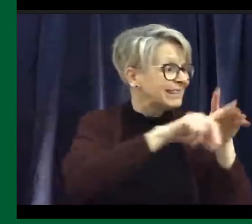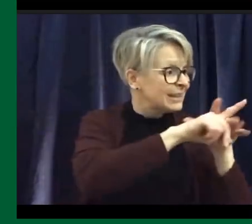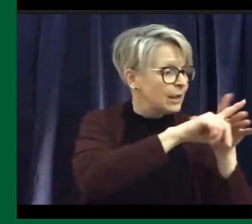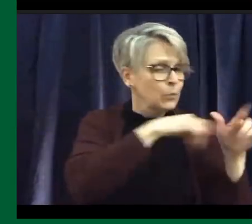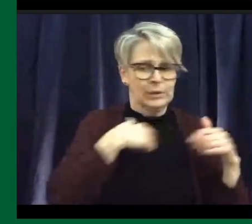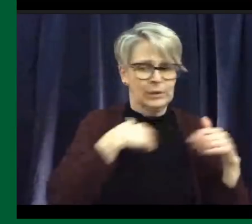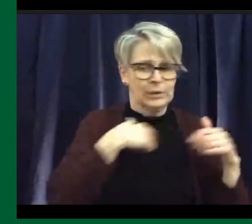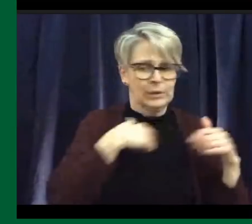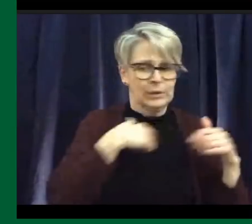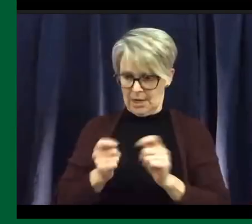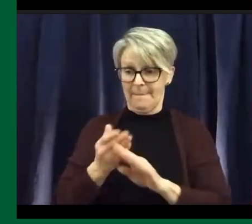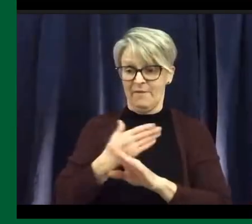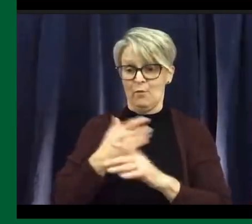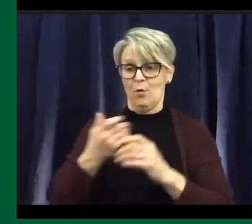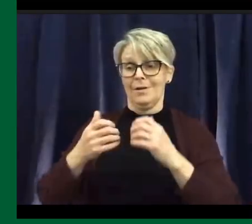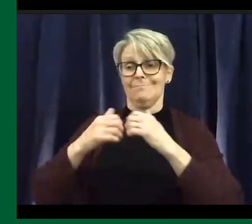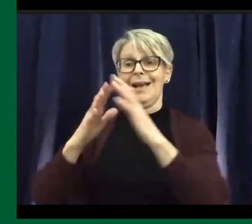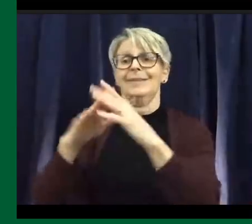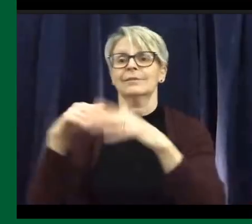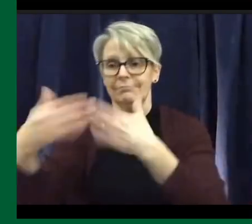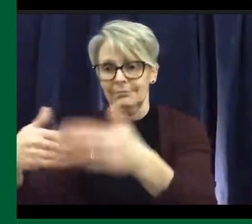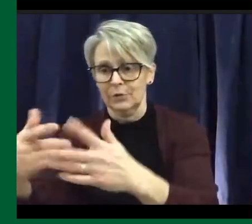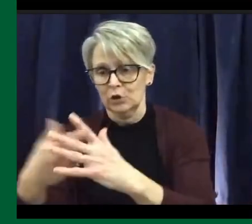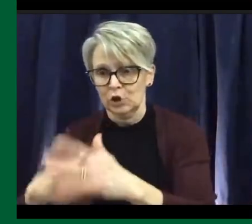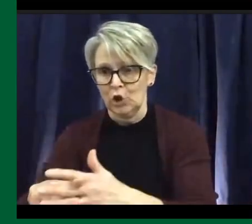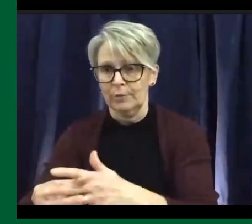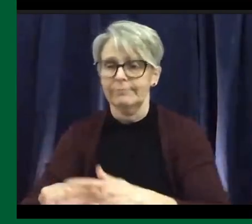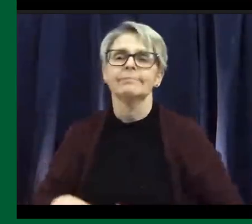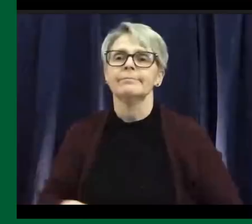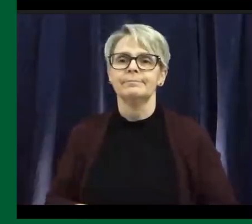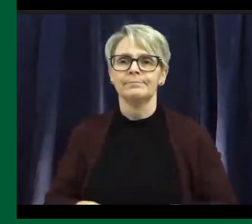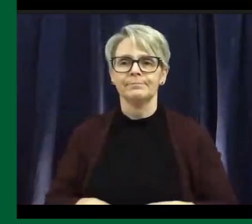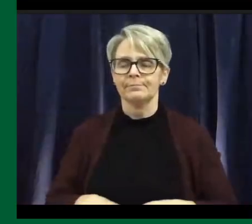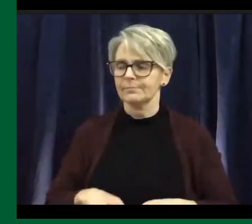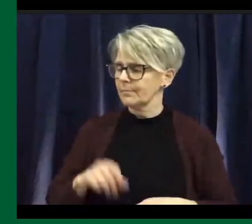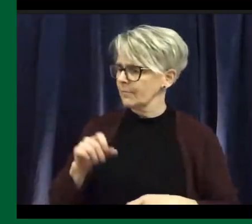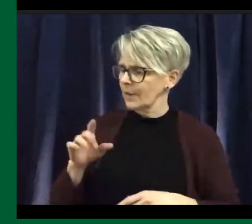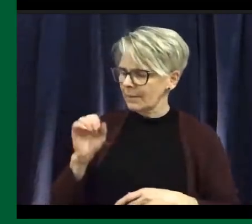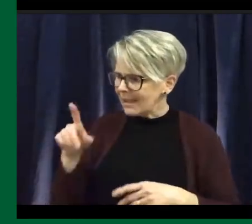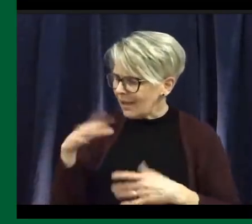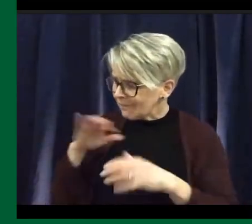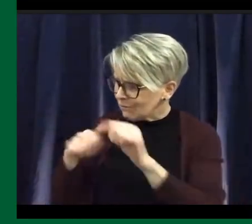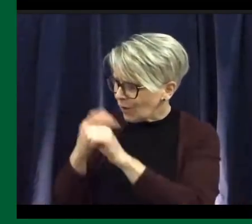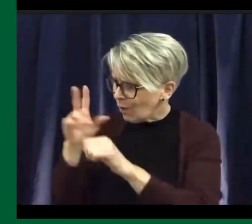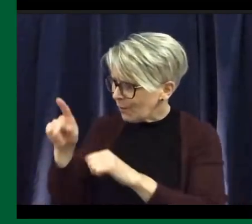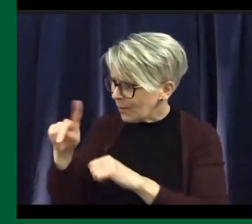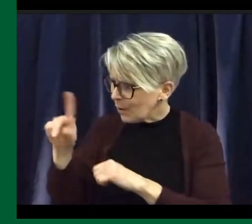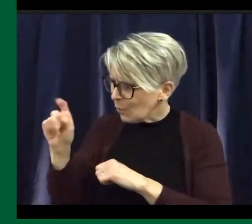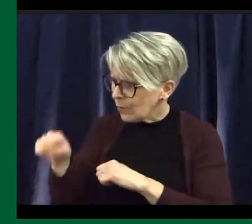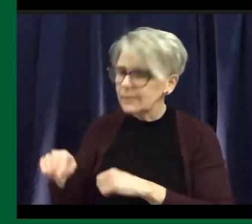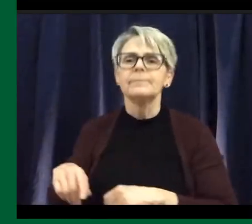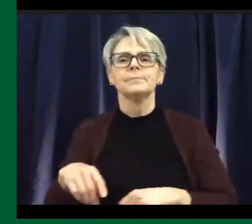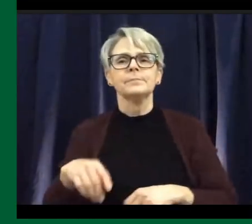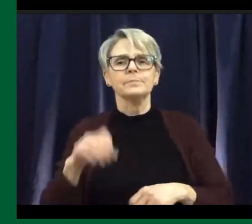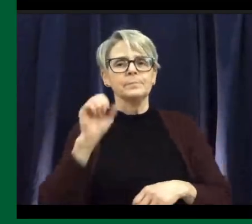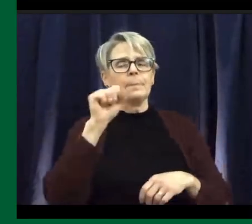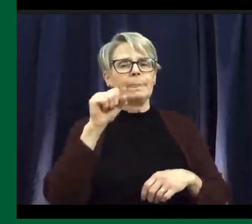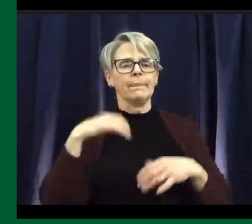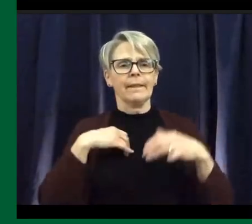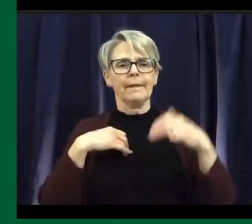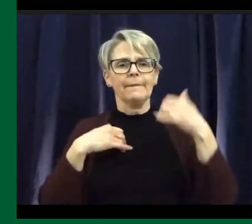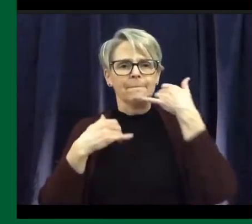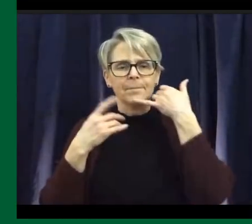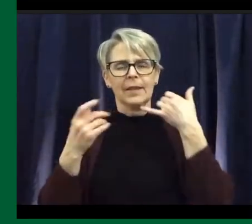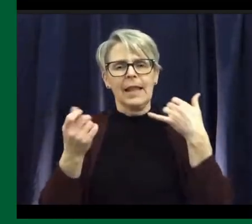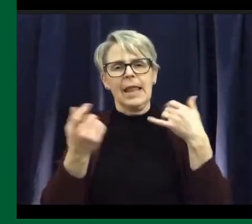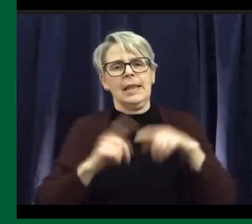Scott. Thanks. Gabriella, do you have a follow-up question? Yeah, just following up, this is a completely different question, more about